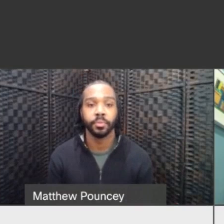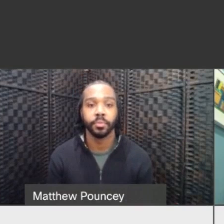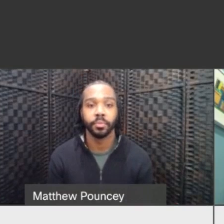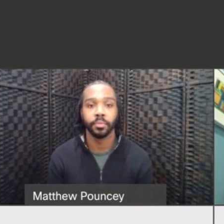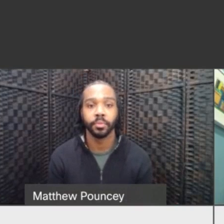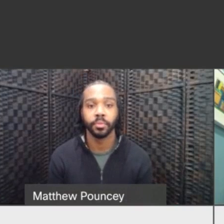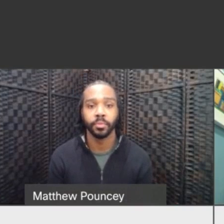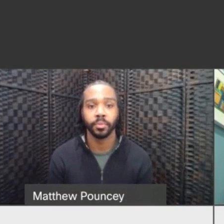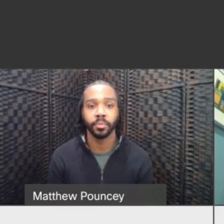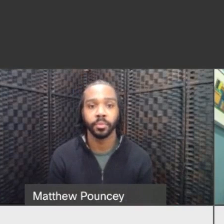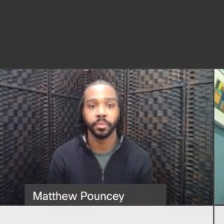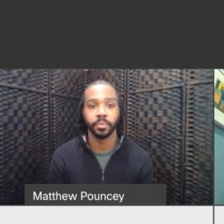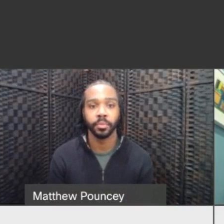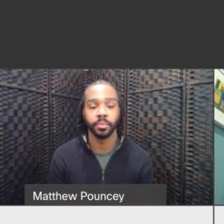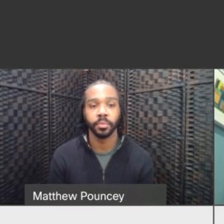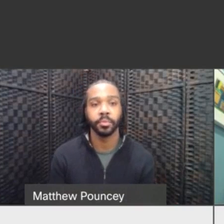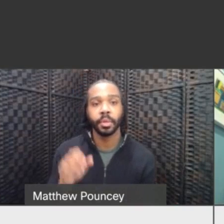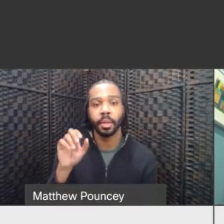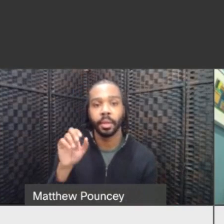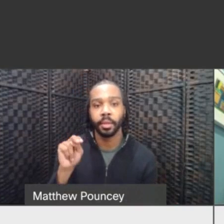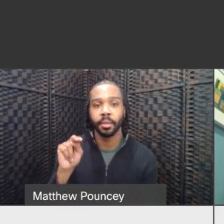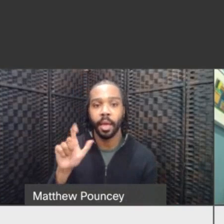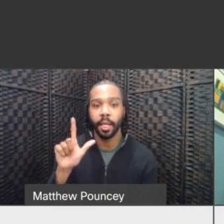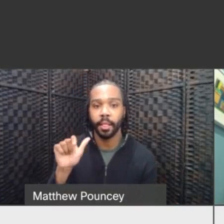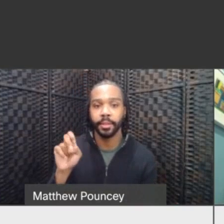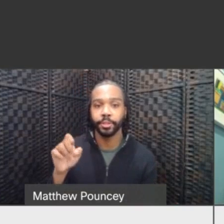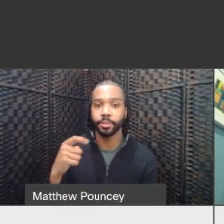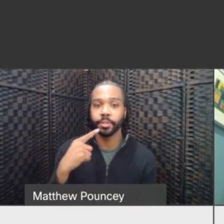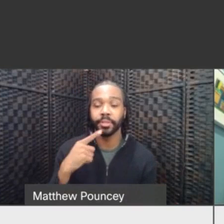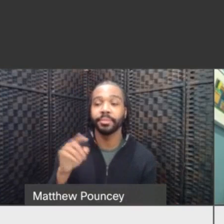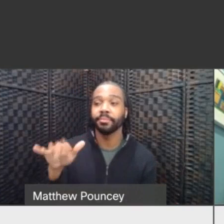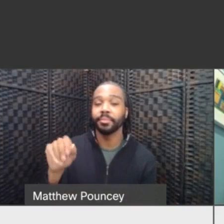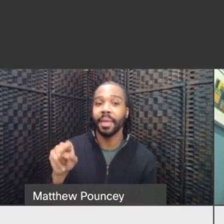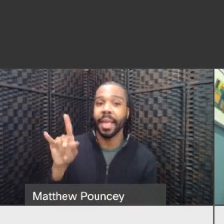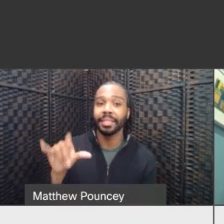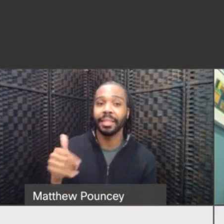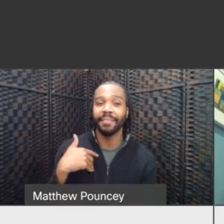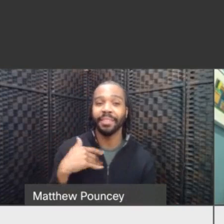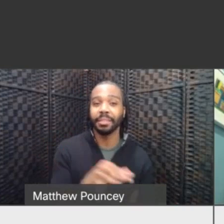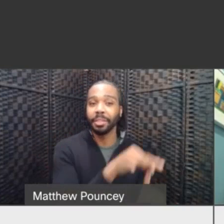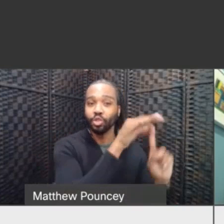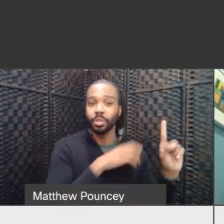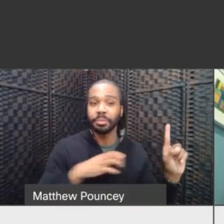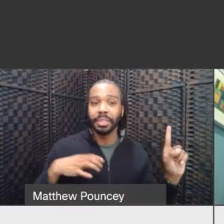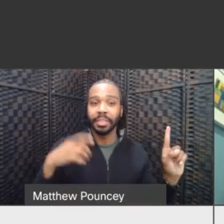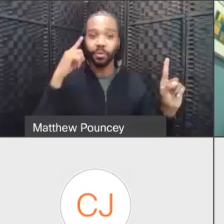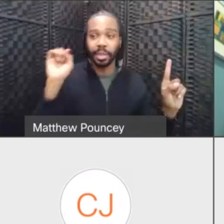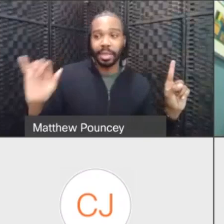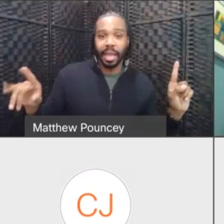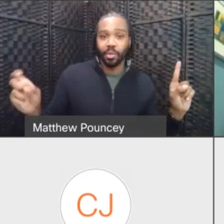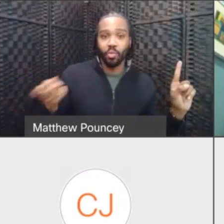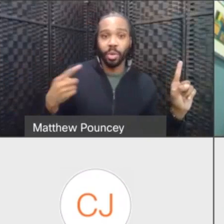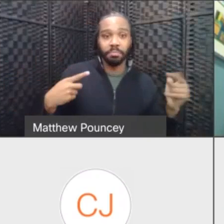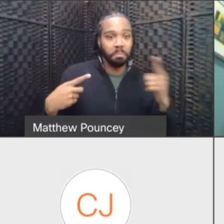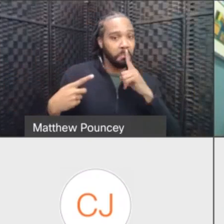Um, Director Reese, there's a special committee that handles that, and I'm not, I don't have any further information.